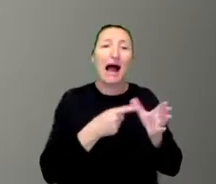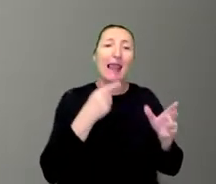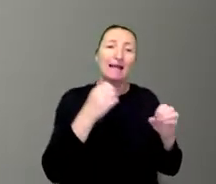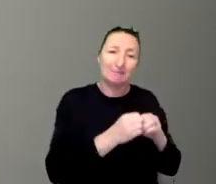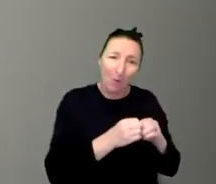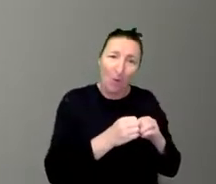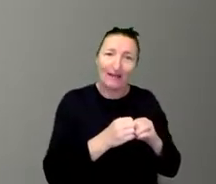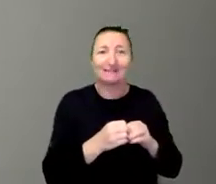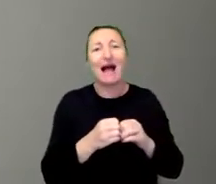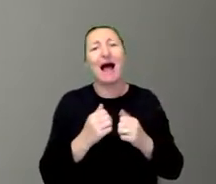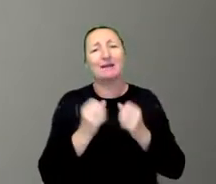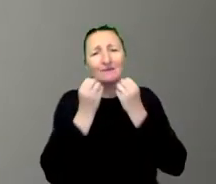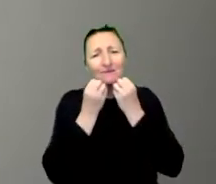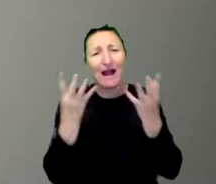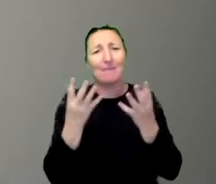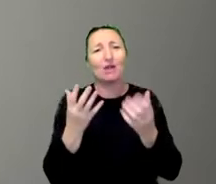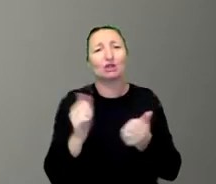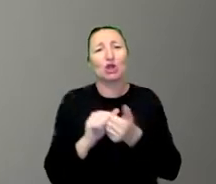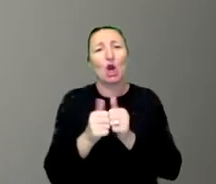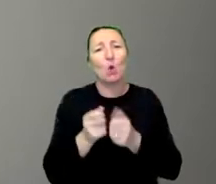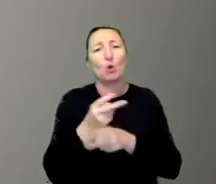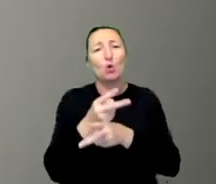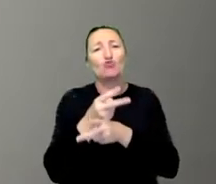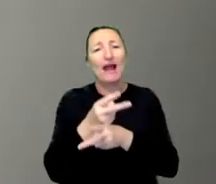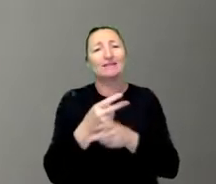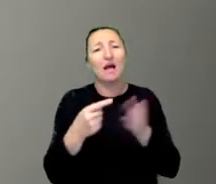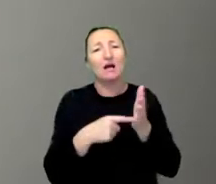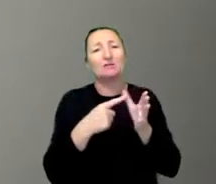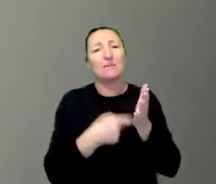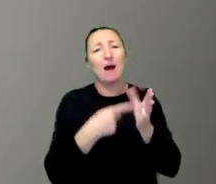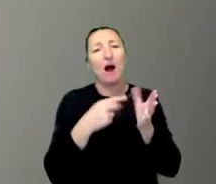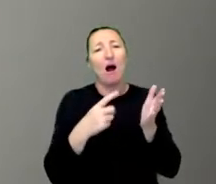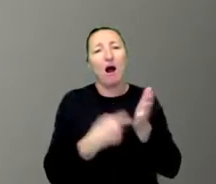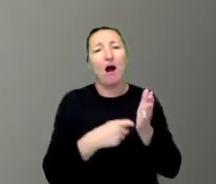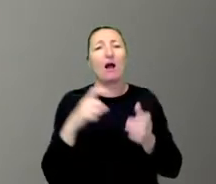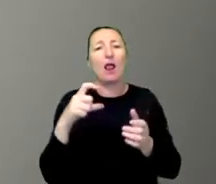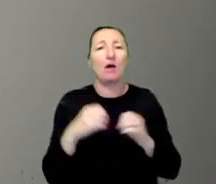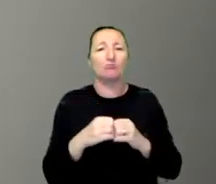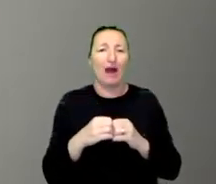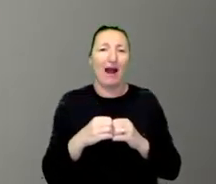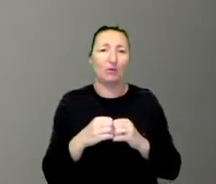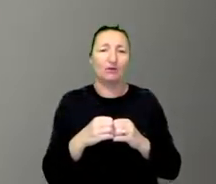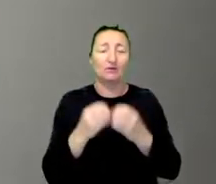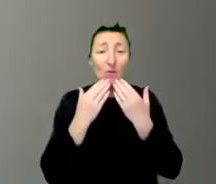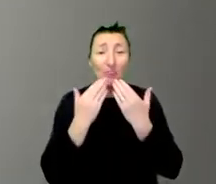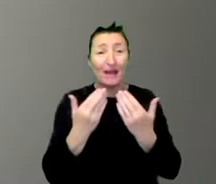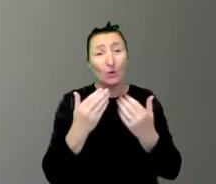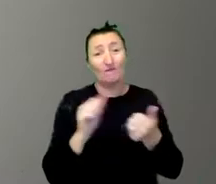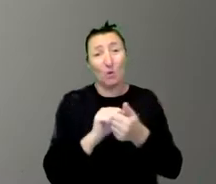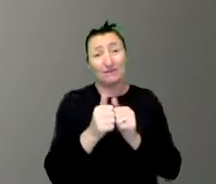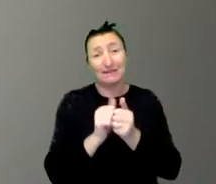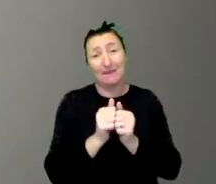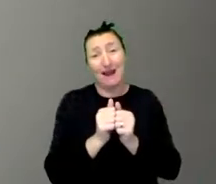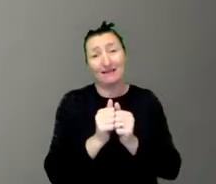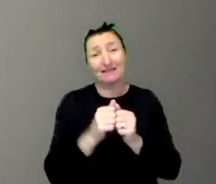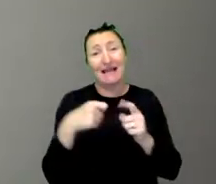my fabulous co-curator, Tamara Clark Brown. Thank you to our teammates who are not with us here tonight, Kay